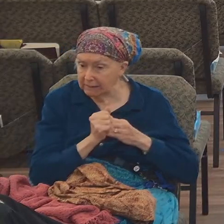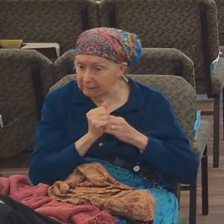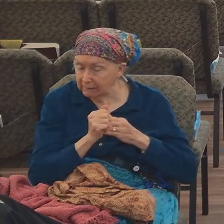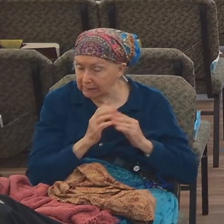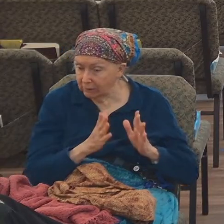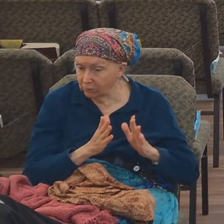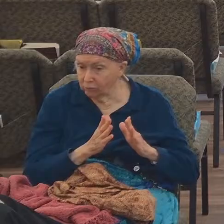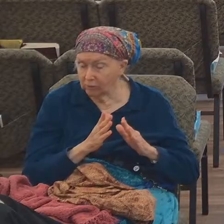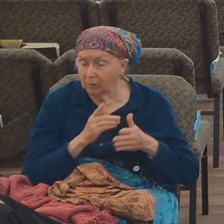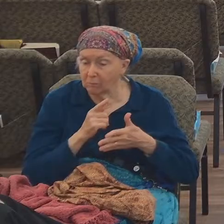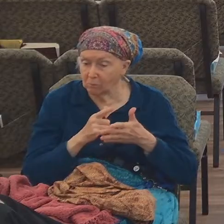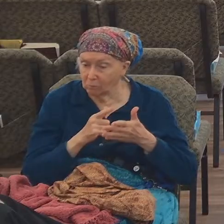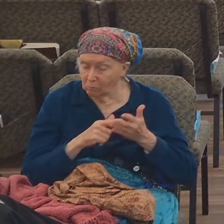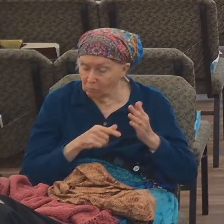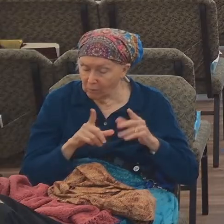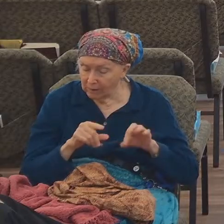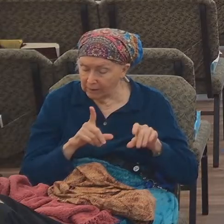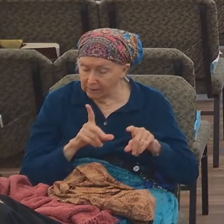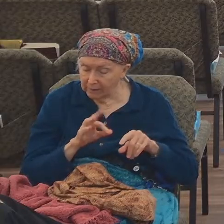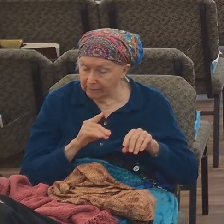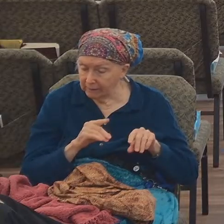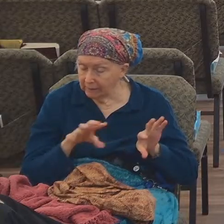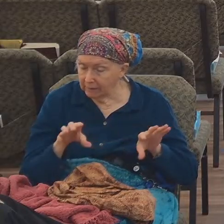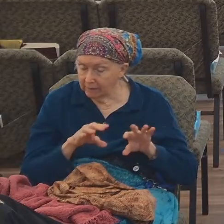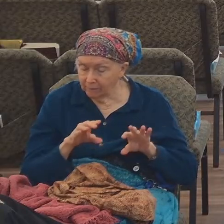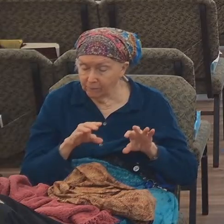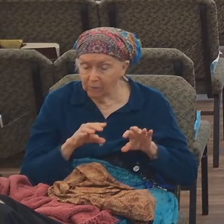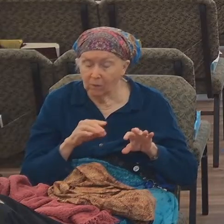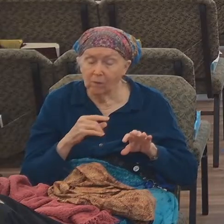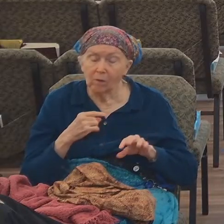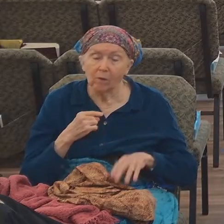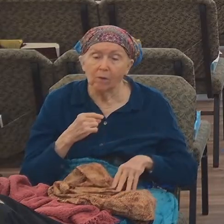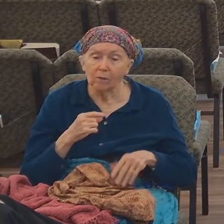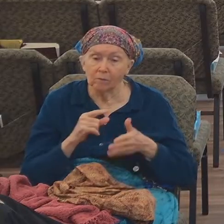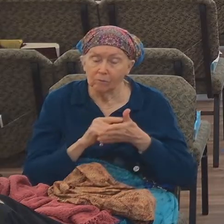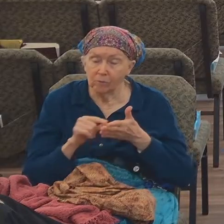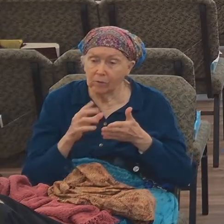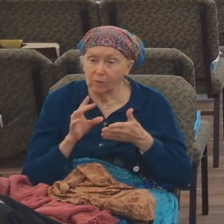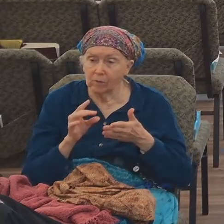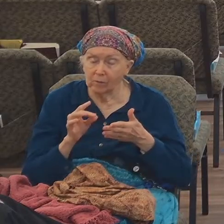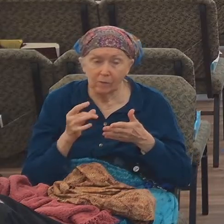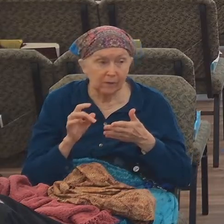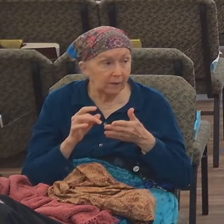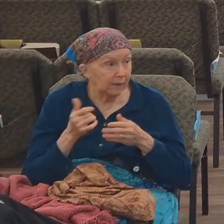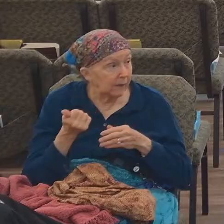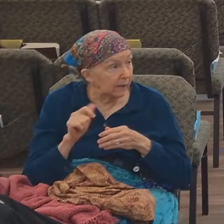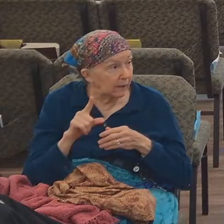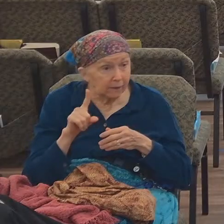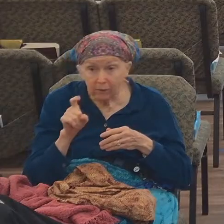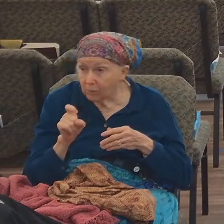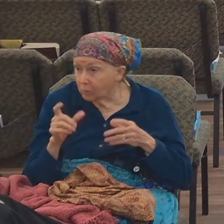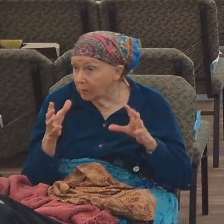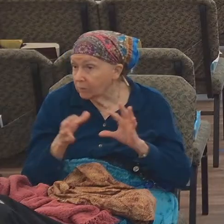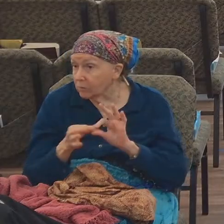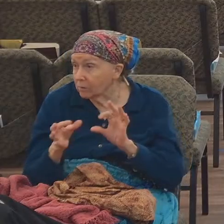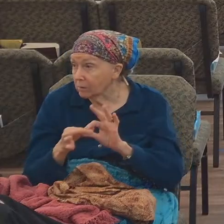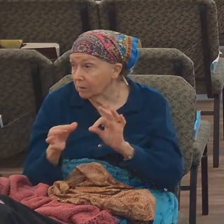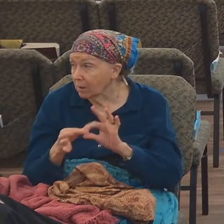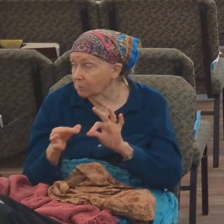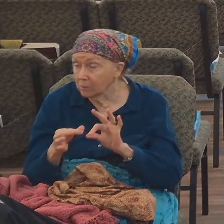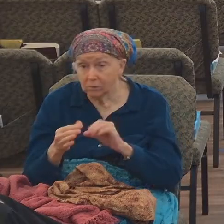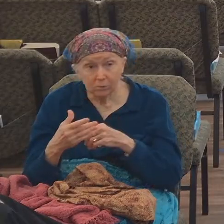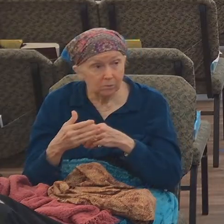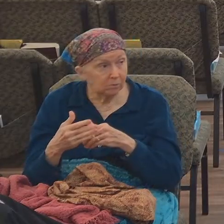relationship. And I think, man, we can learn so much from this. Okay. He says, for we want it, verse 18, to come to any questions or comments about any of that before we move on.